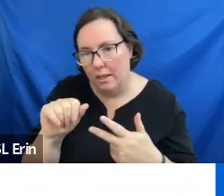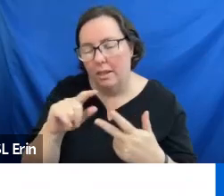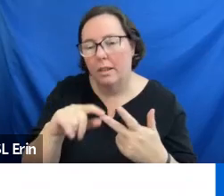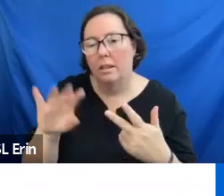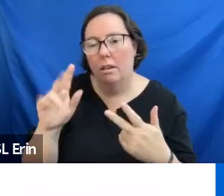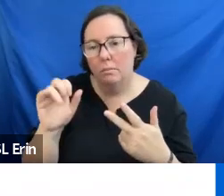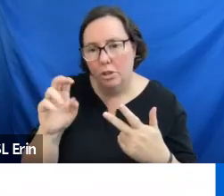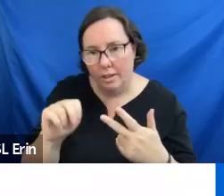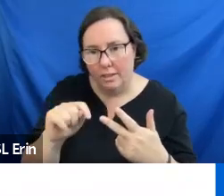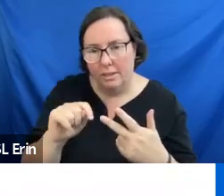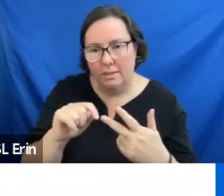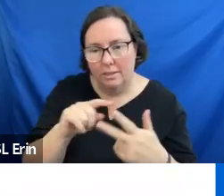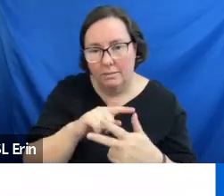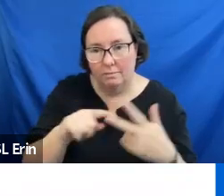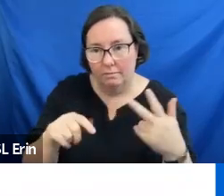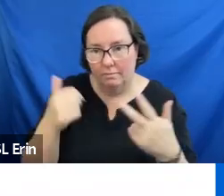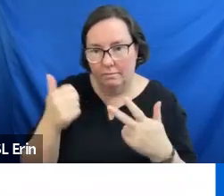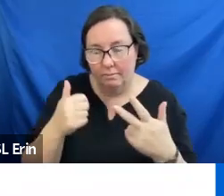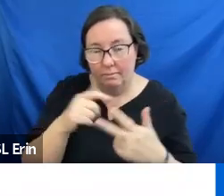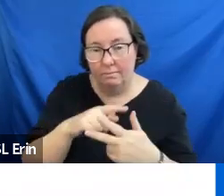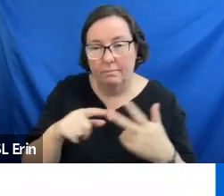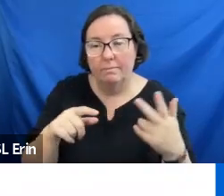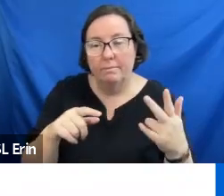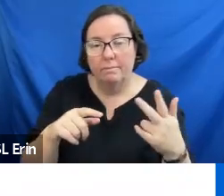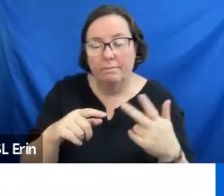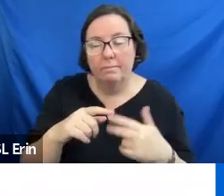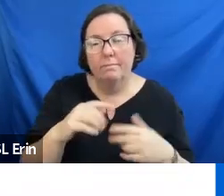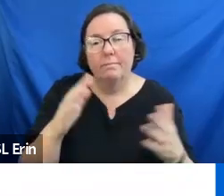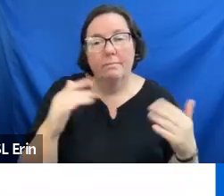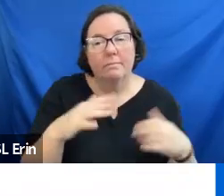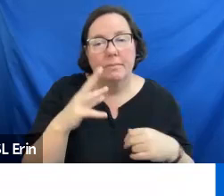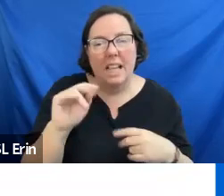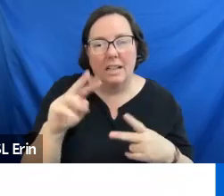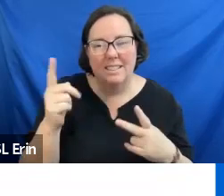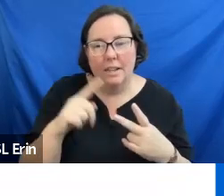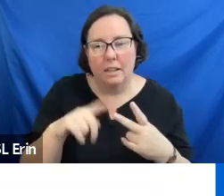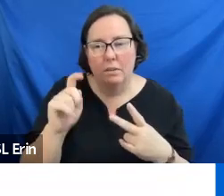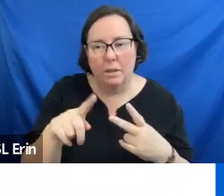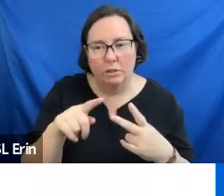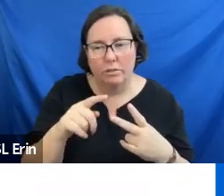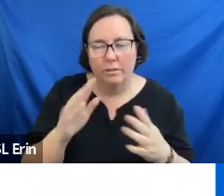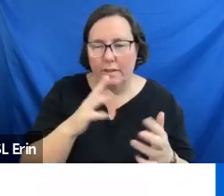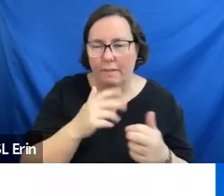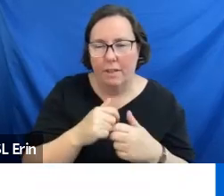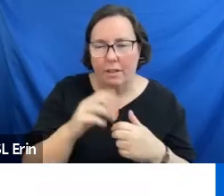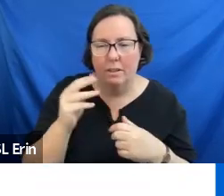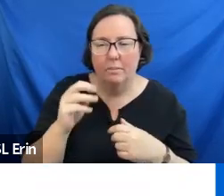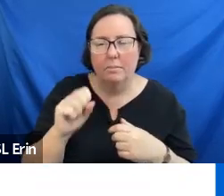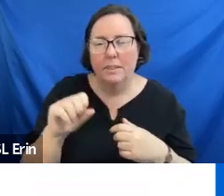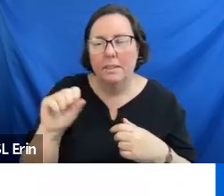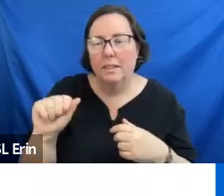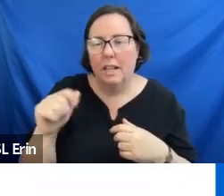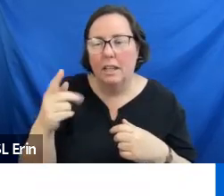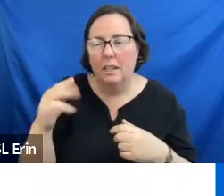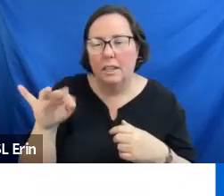with respect to each of the exam schools? So that's one. And then the second is, again, following up on Ms. Aguirre's